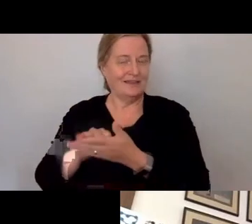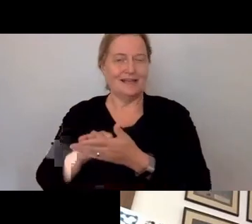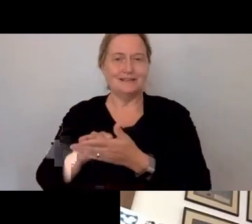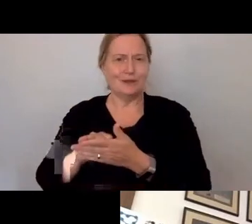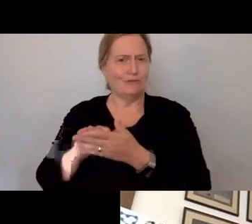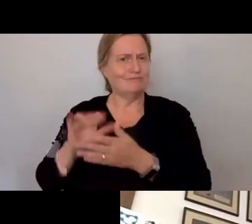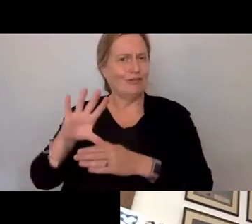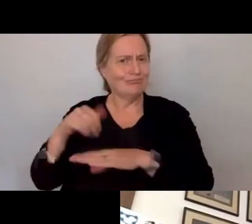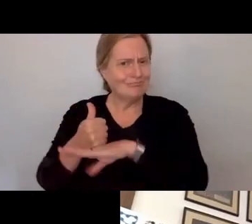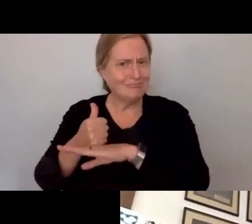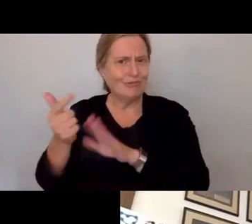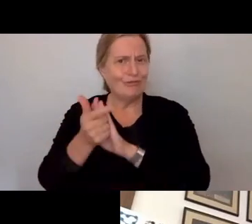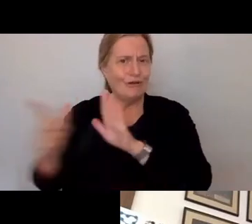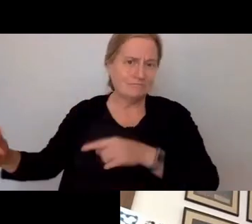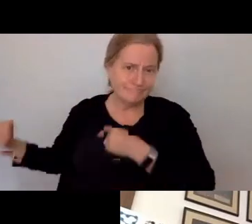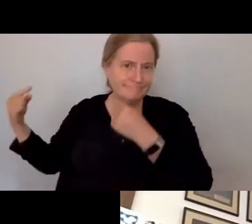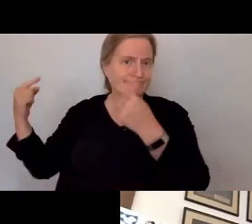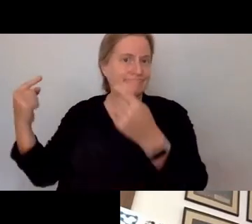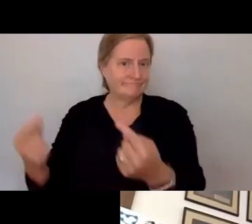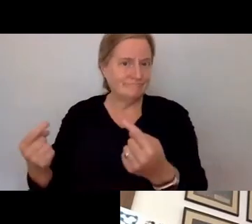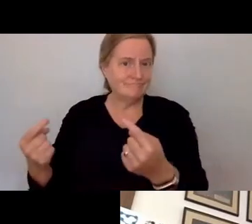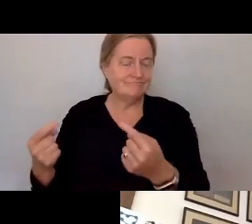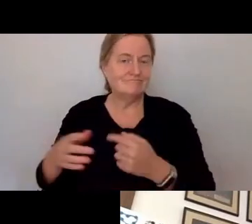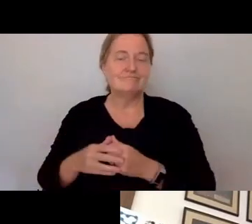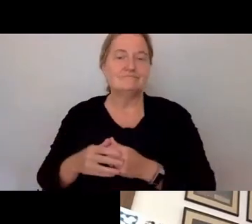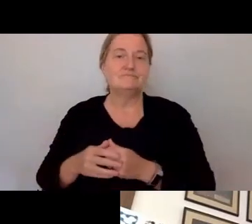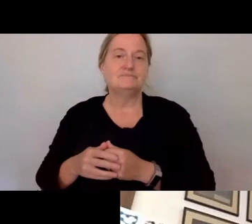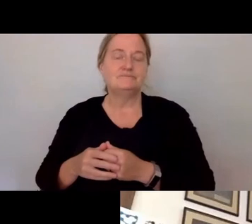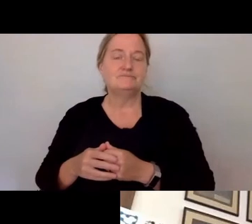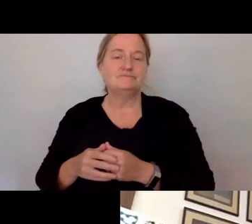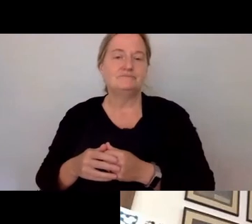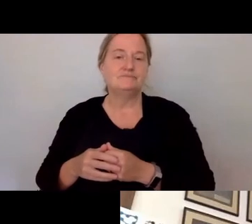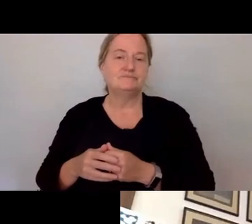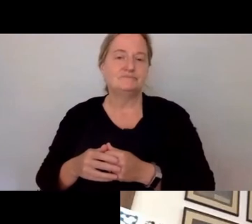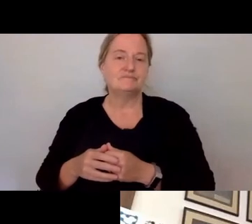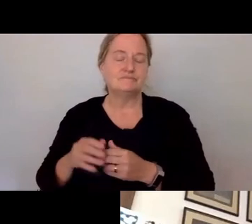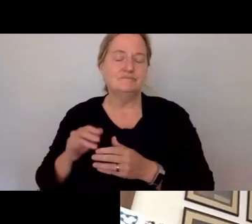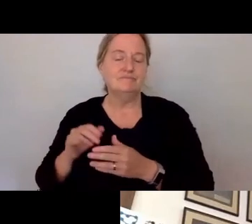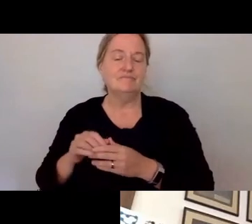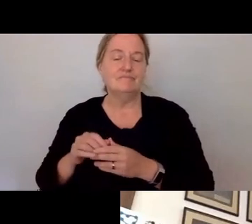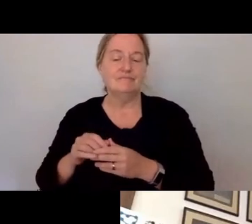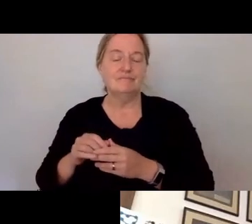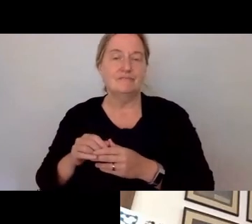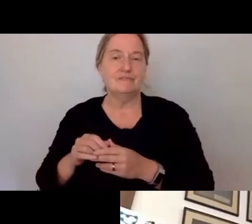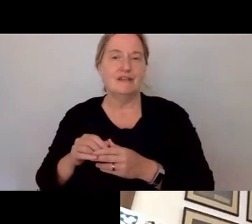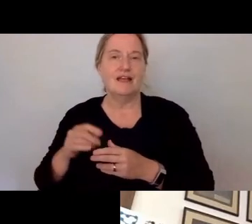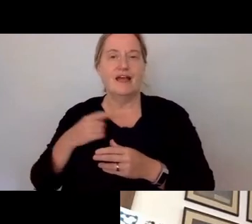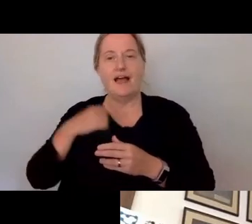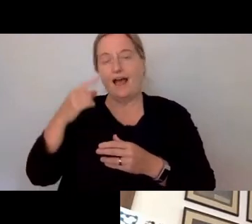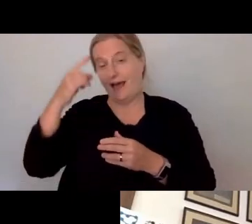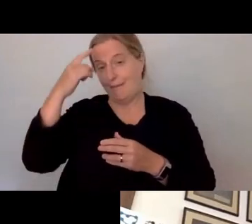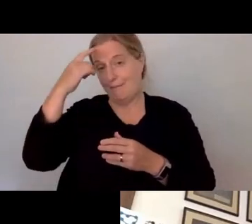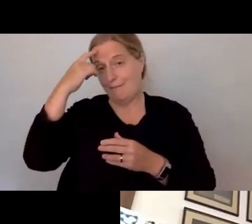I don't know that, but that also bodes, there's information that needs to be out there. I believe the Secretary of